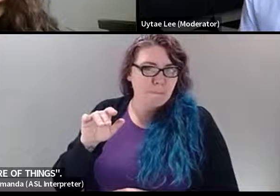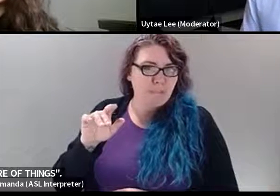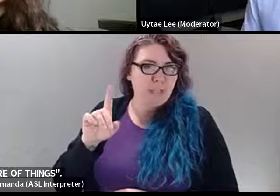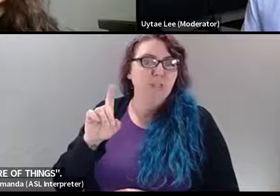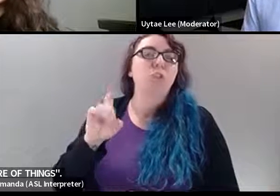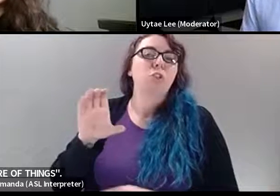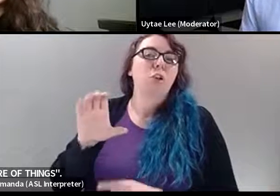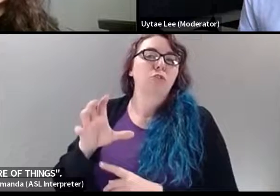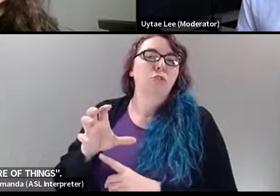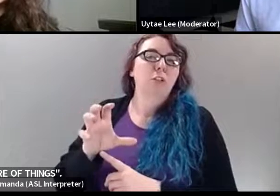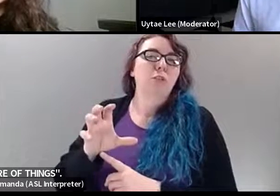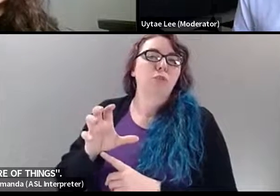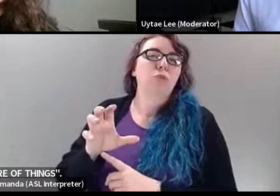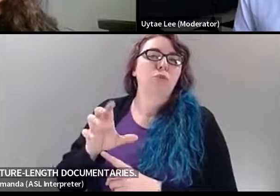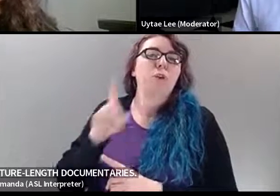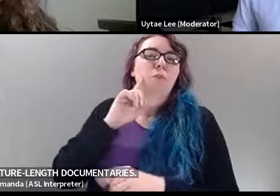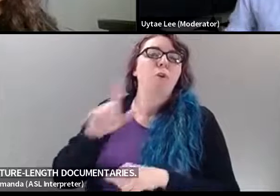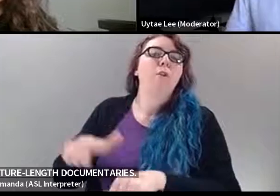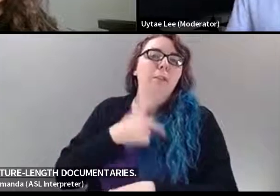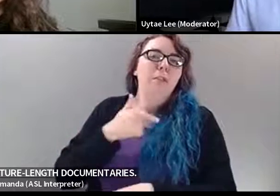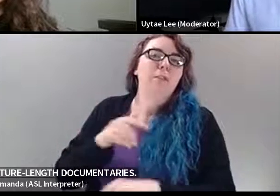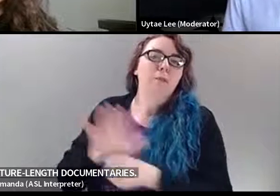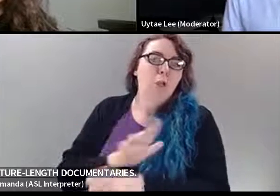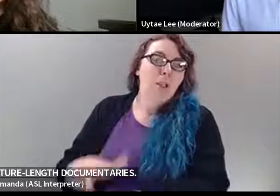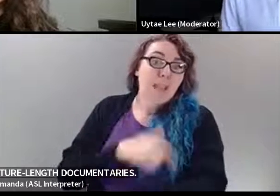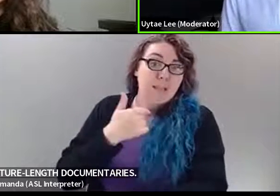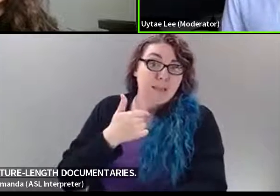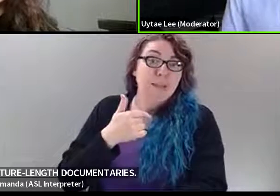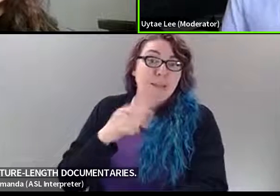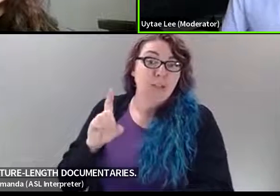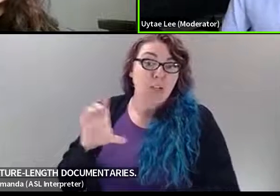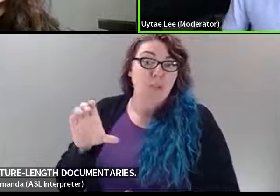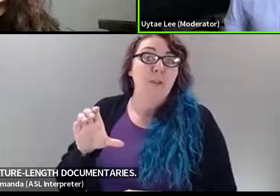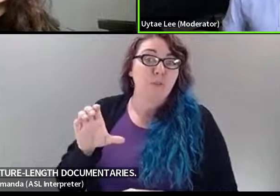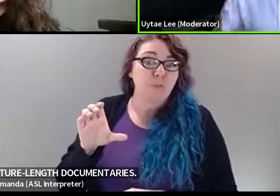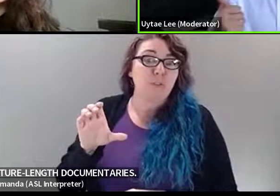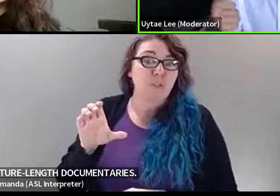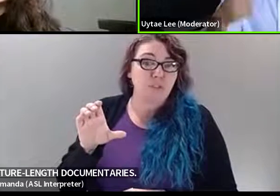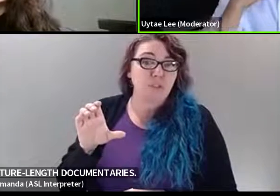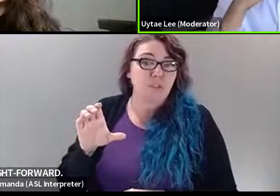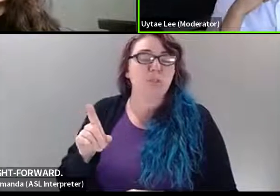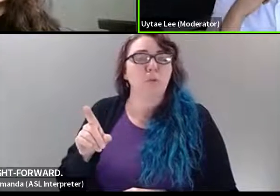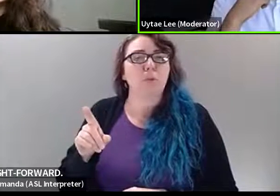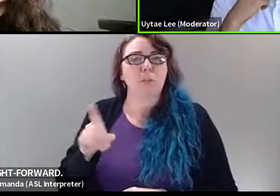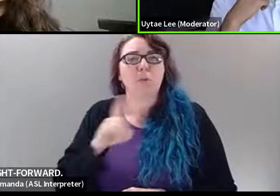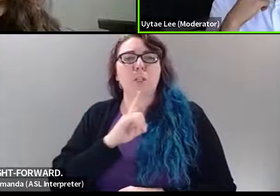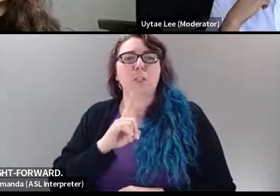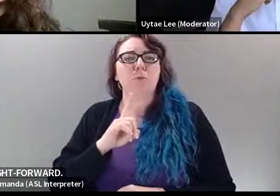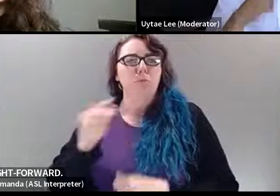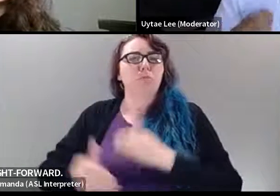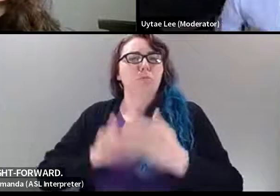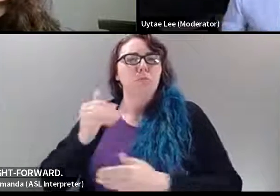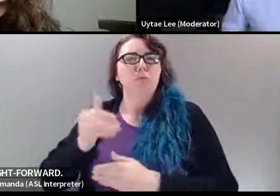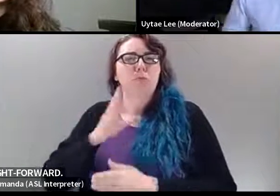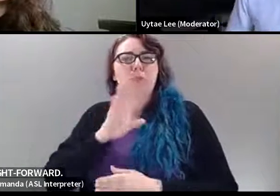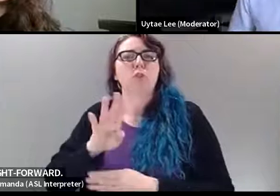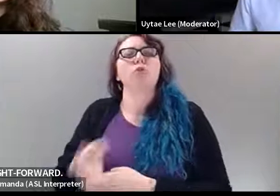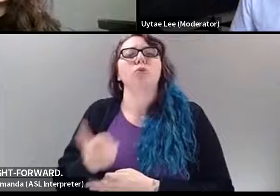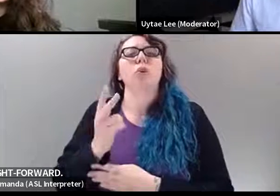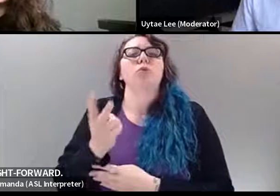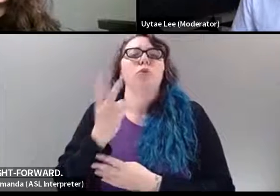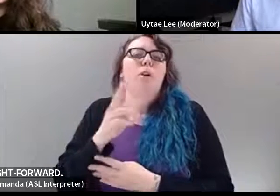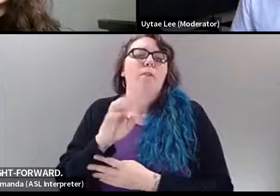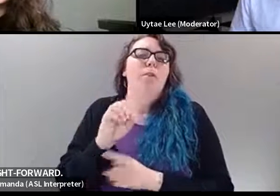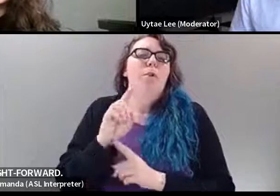and then Doc Channel for all feature lengths. I'd also add that GEM has flexibility being streamed. So